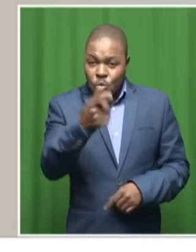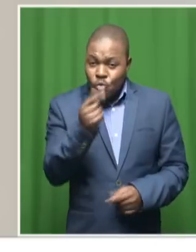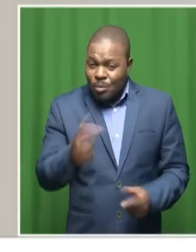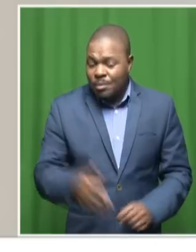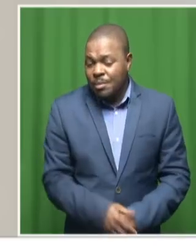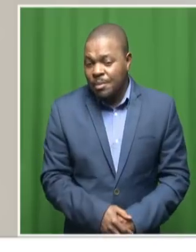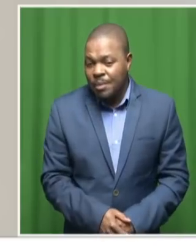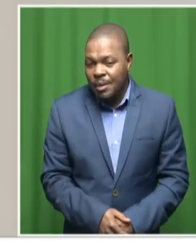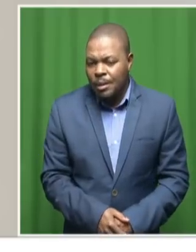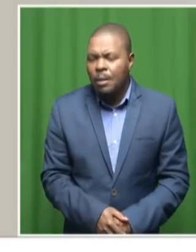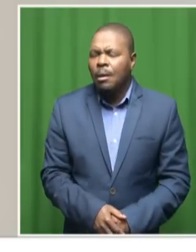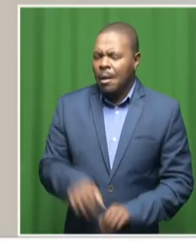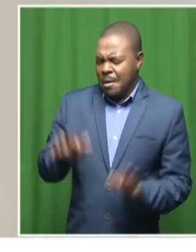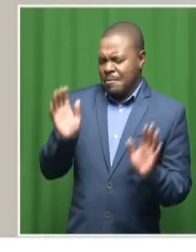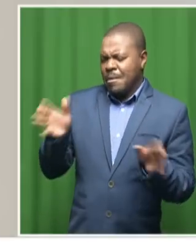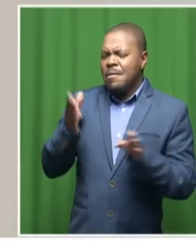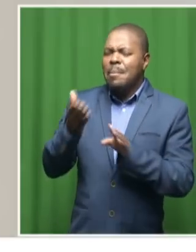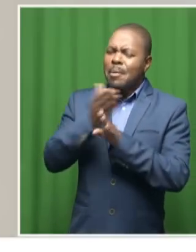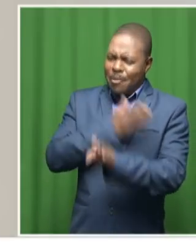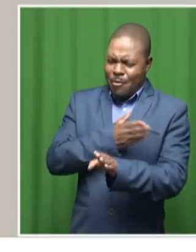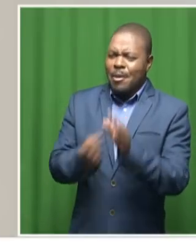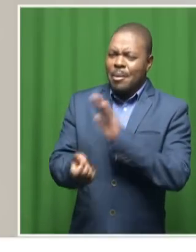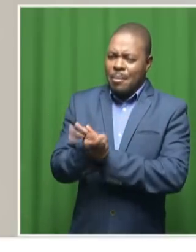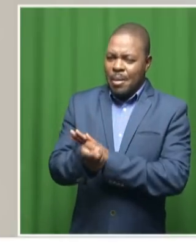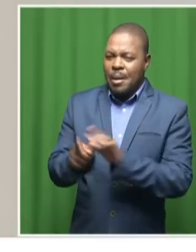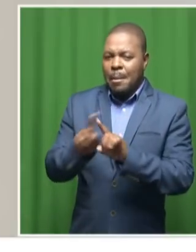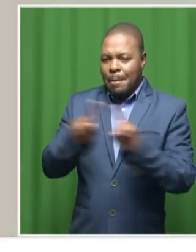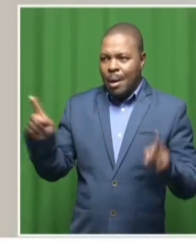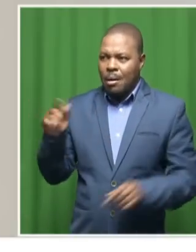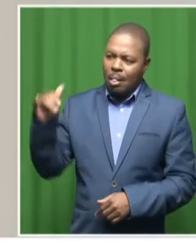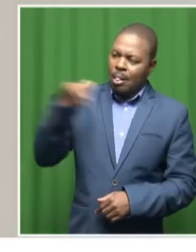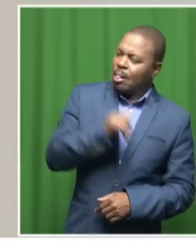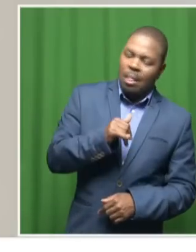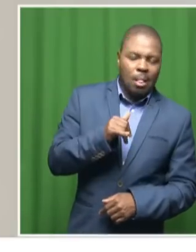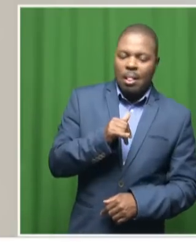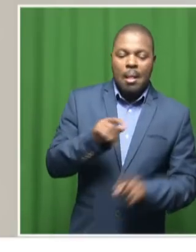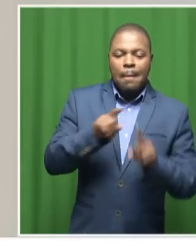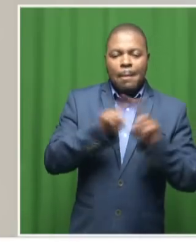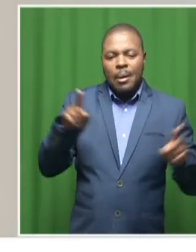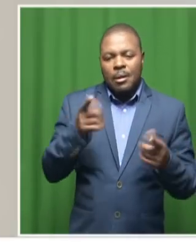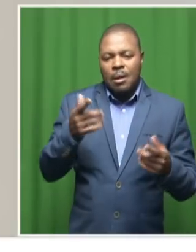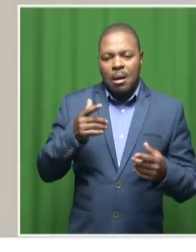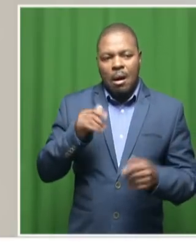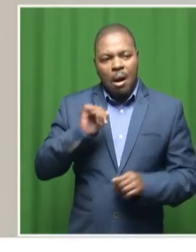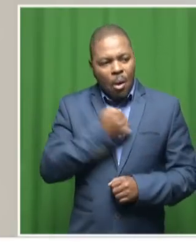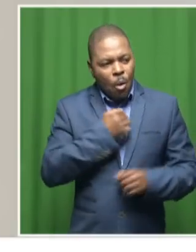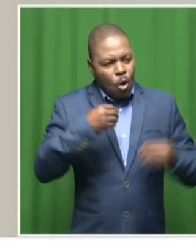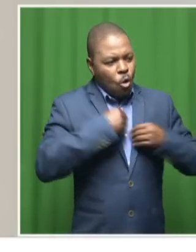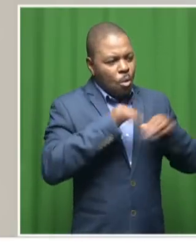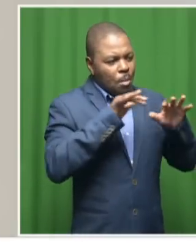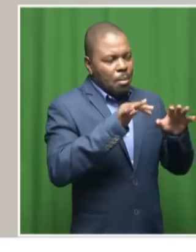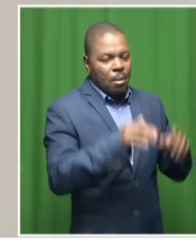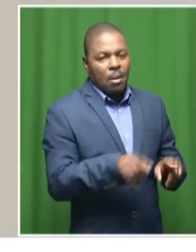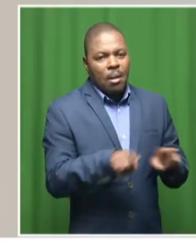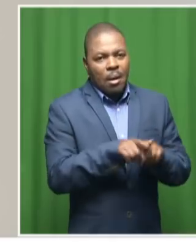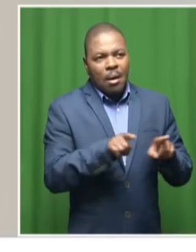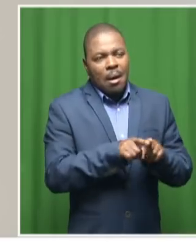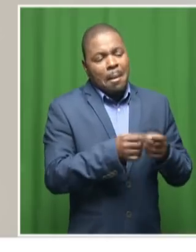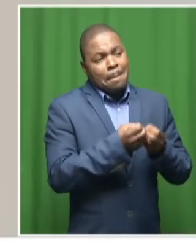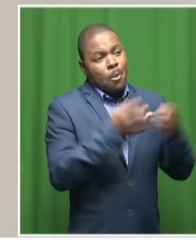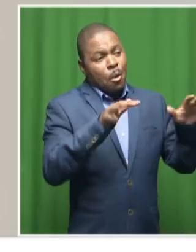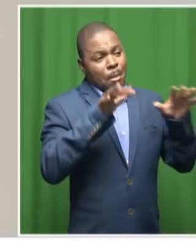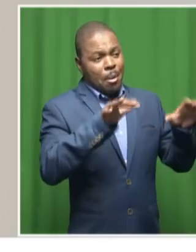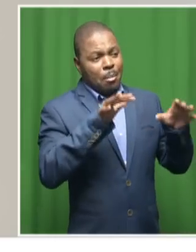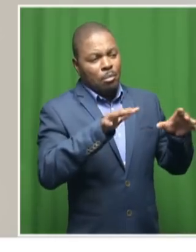have been faced with similar situations before, not necessarily with aeroplanes, but all over our own population, where high numbers, high proportions